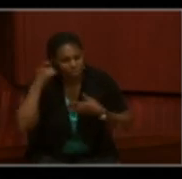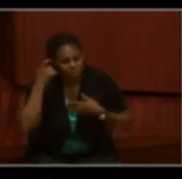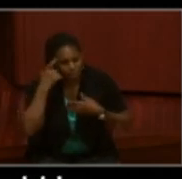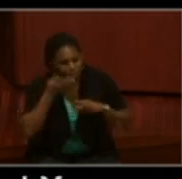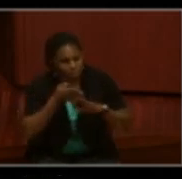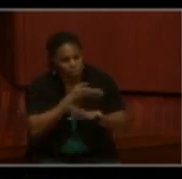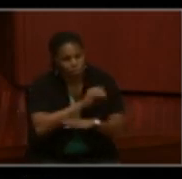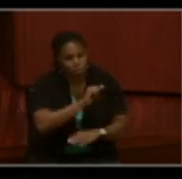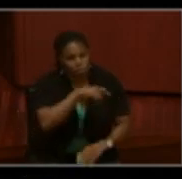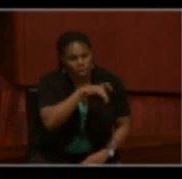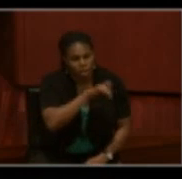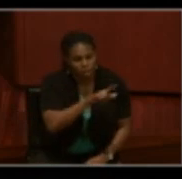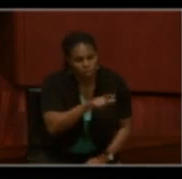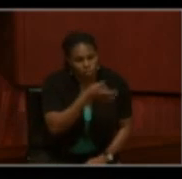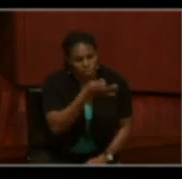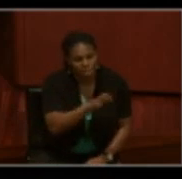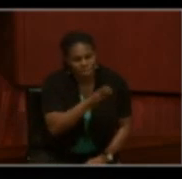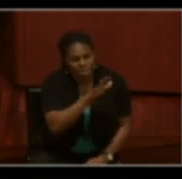of